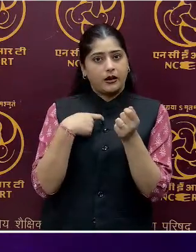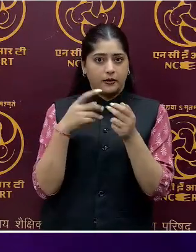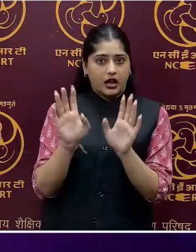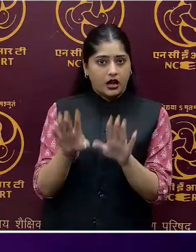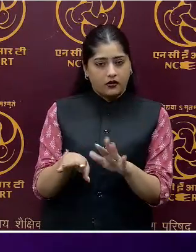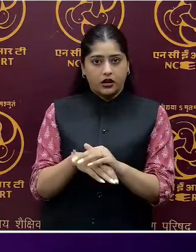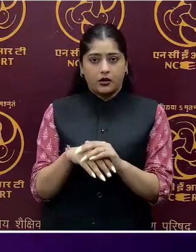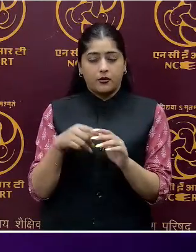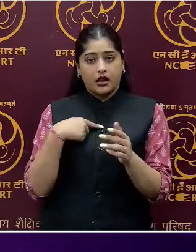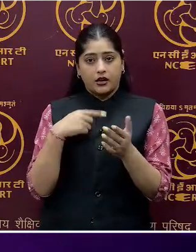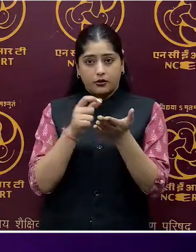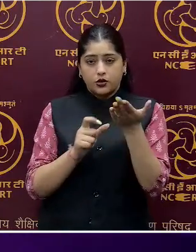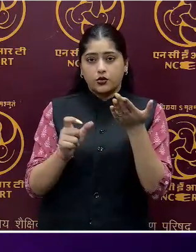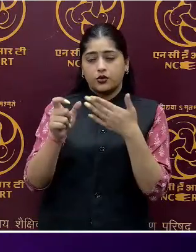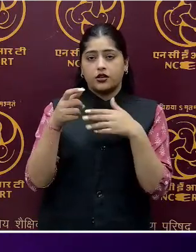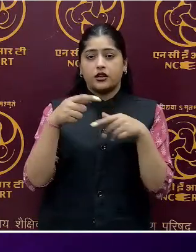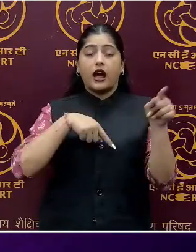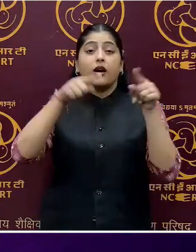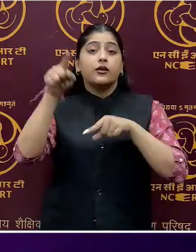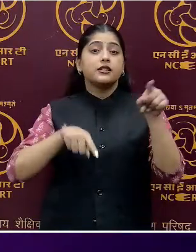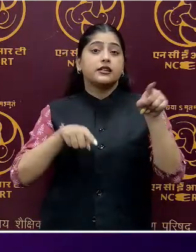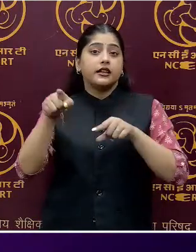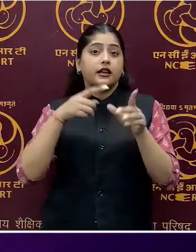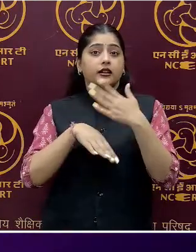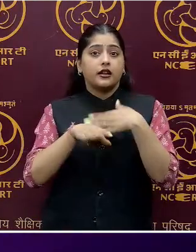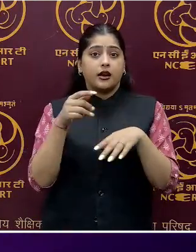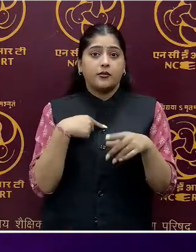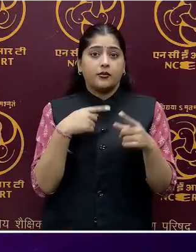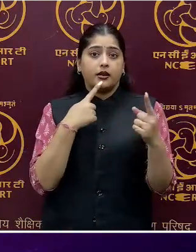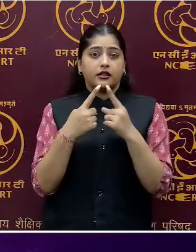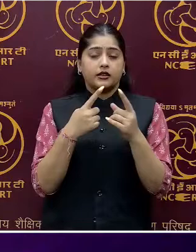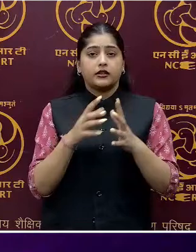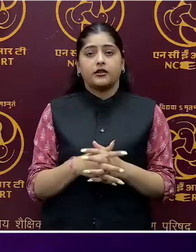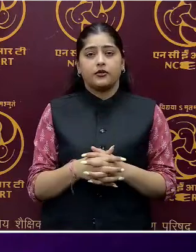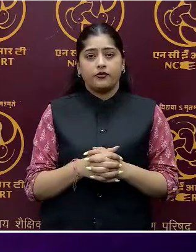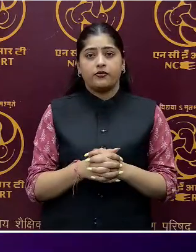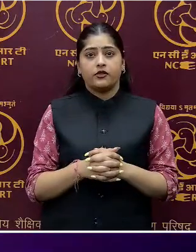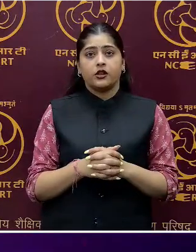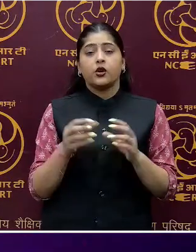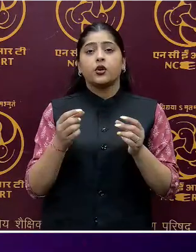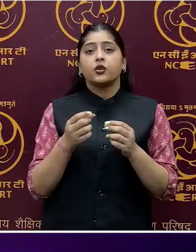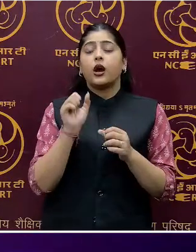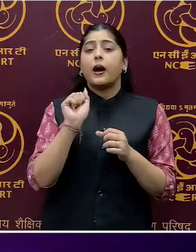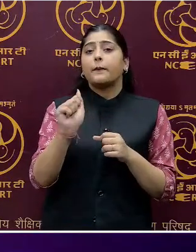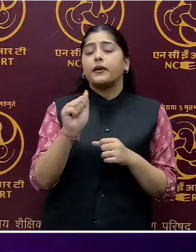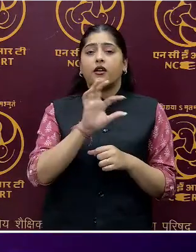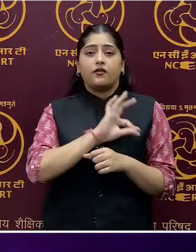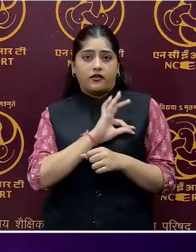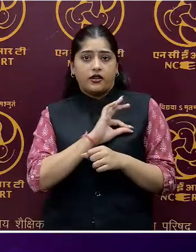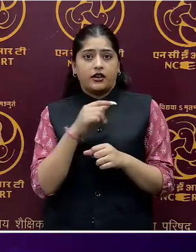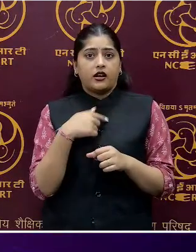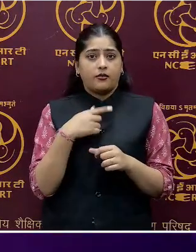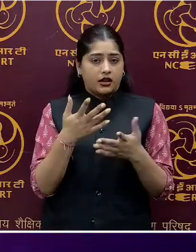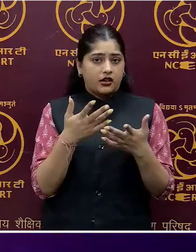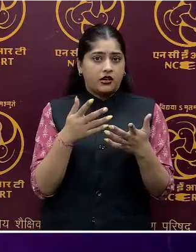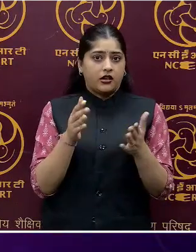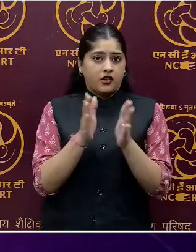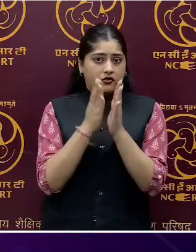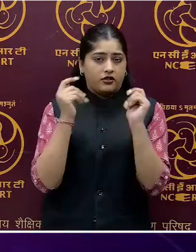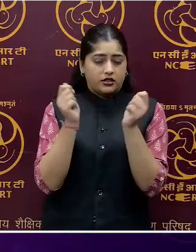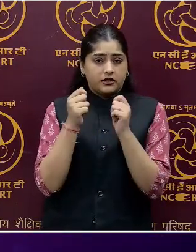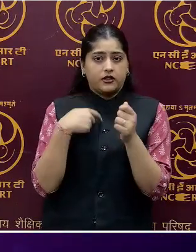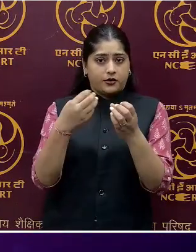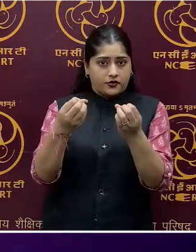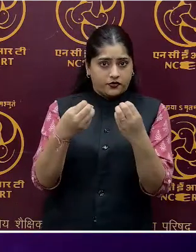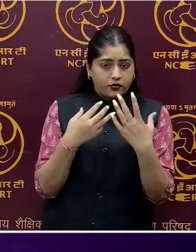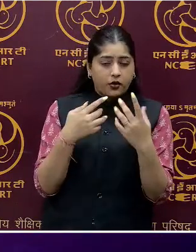the university diversity in our country. So you can tell us about your favorite festival, and definitely you